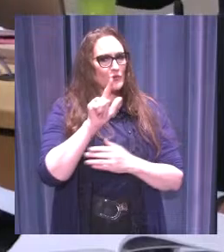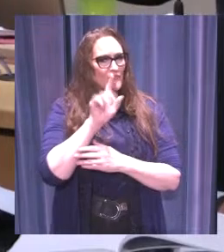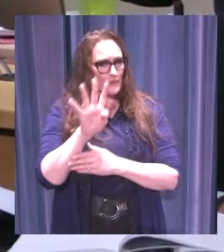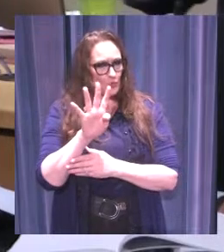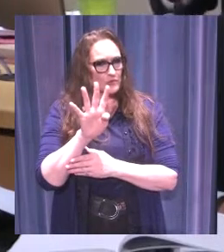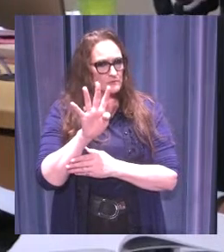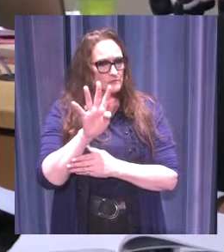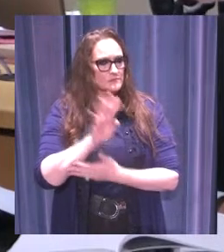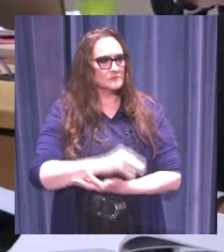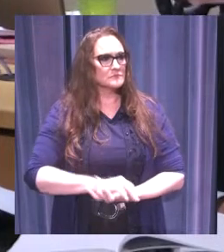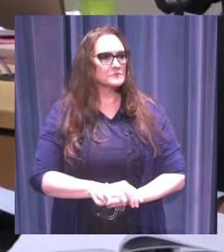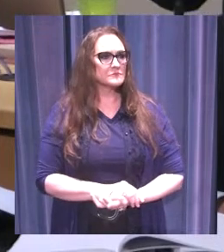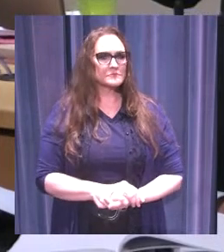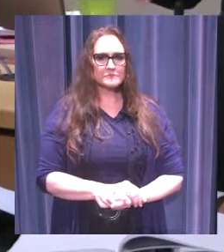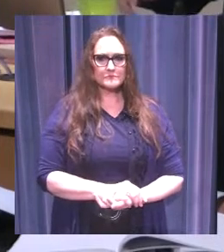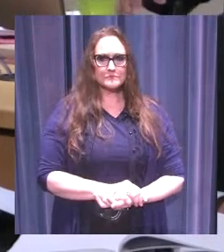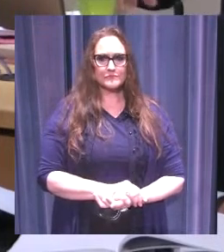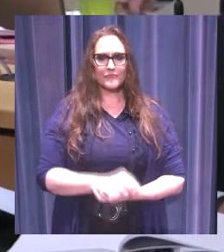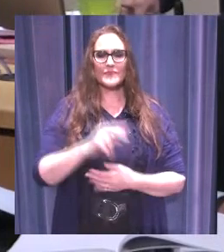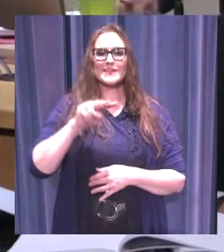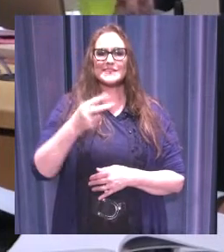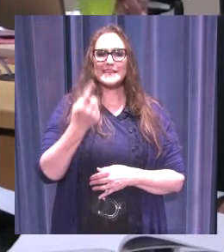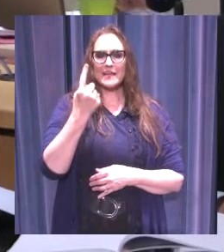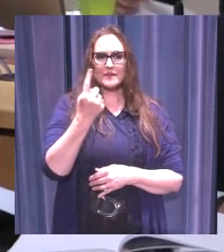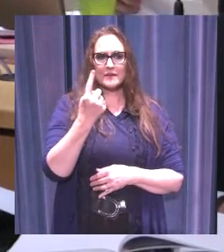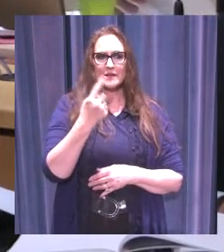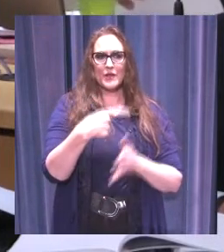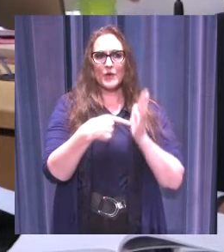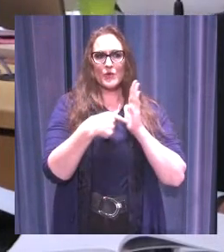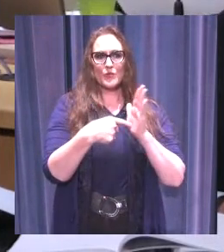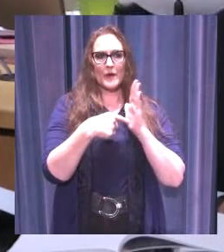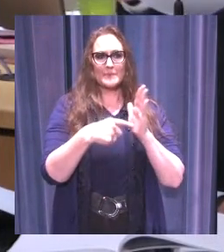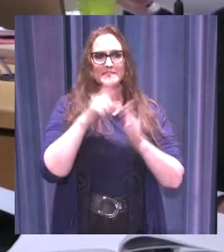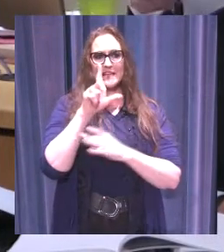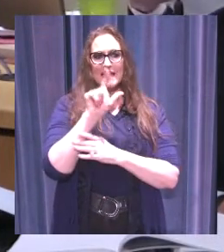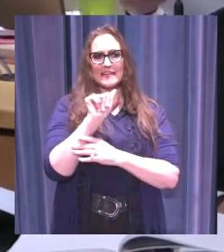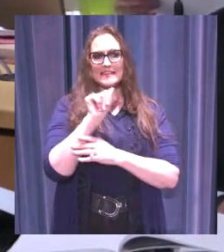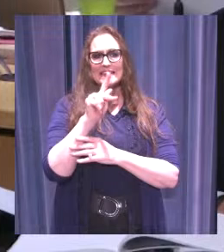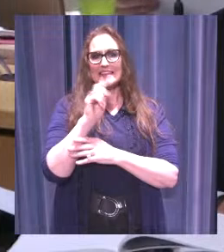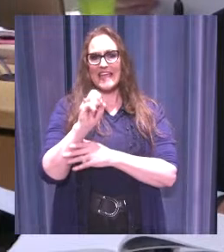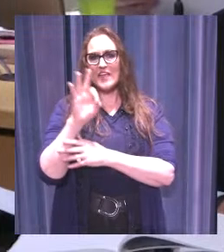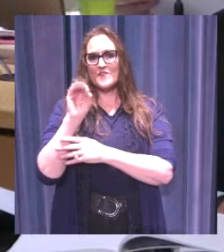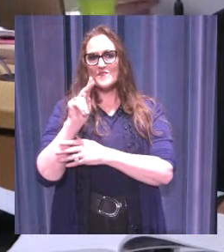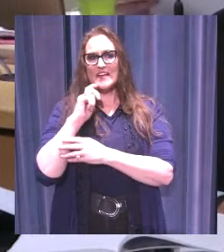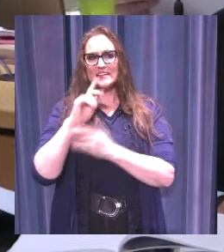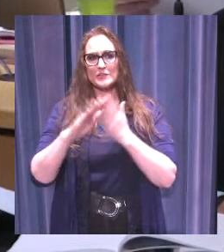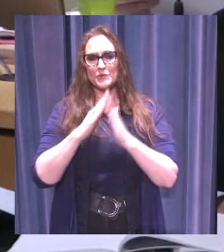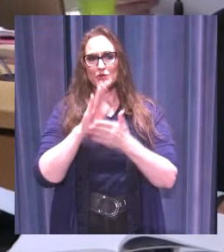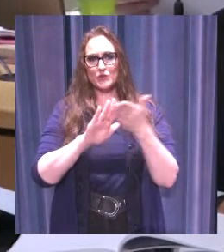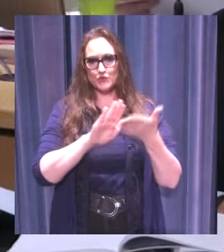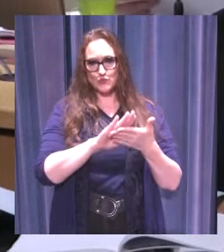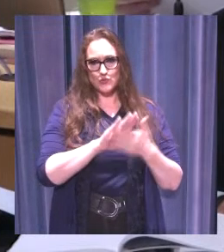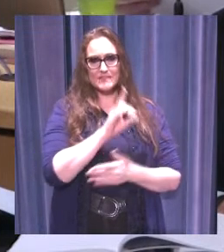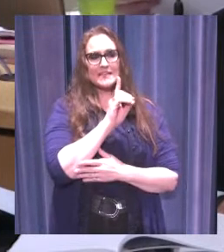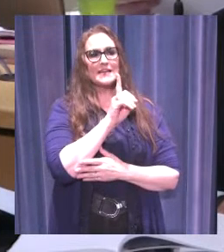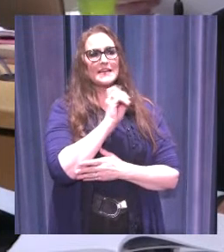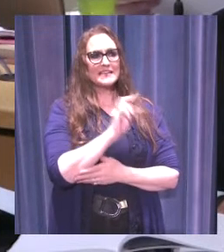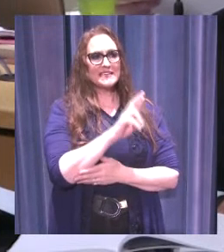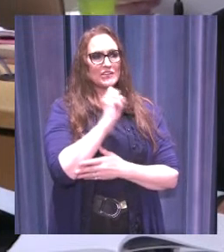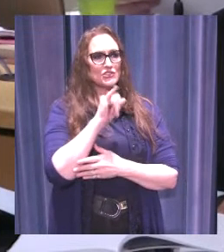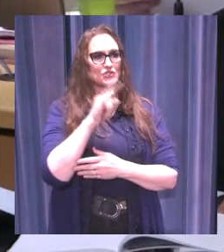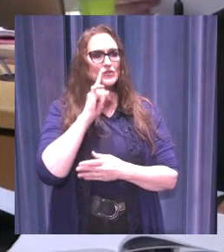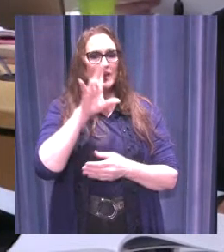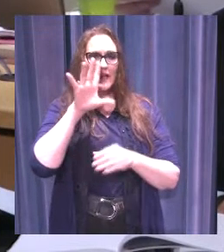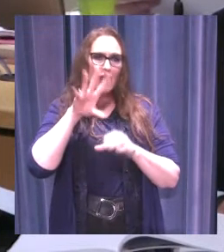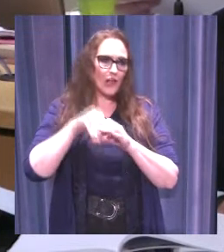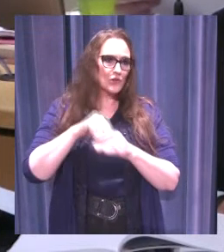2024. The second is representing Lake Fenton Community Schools. "Dear Sir, Madam, enclosed herewith,